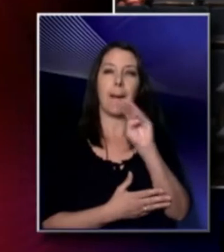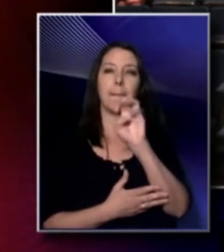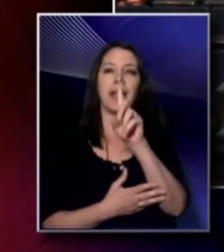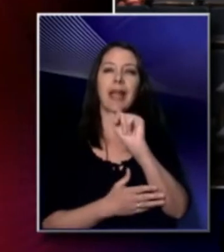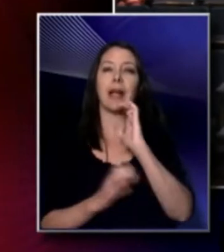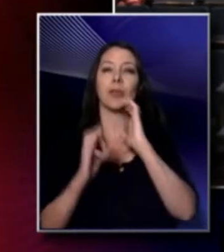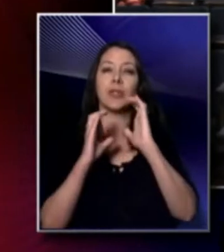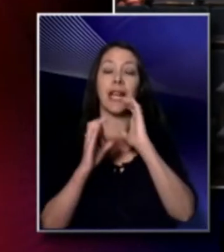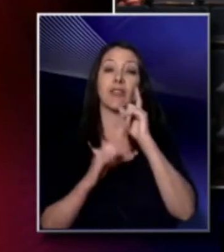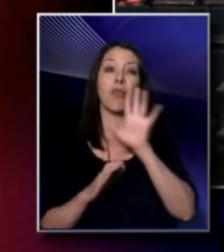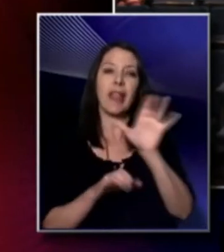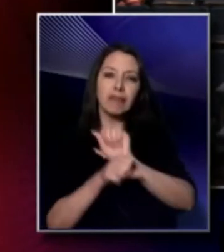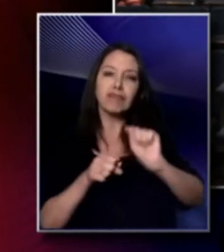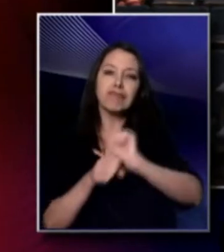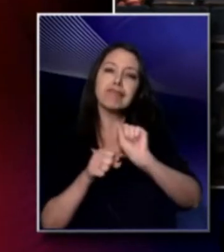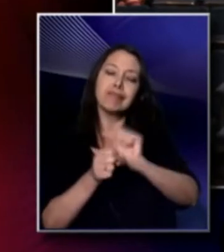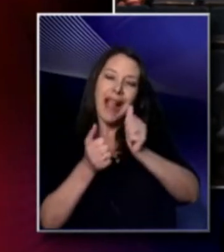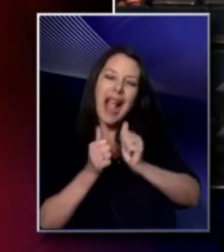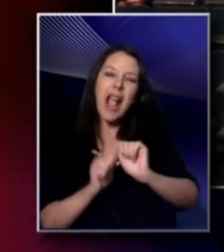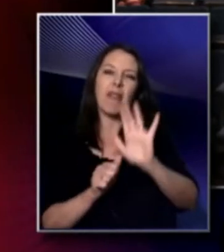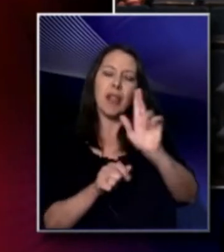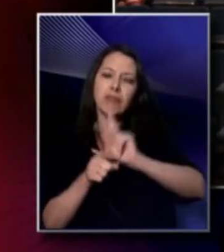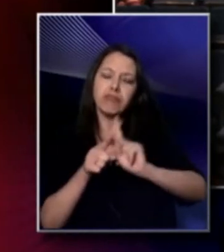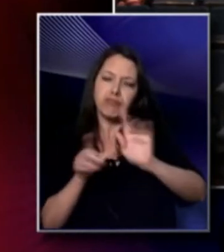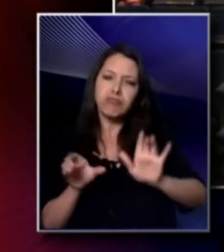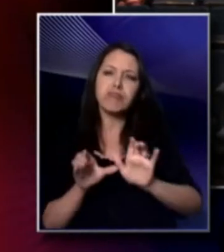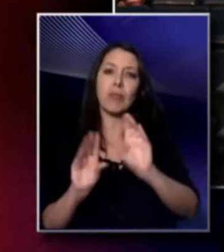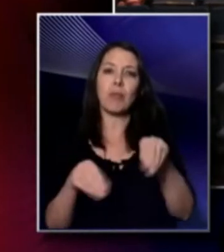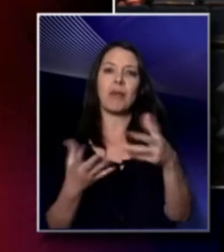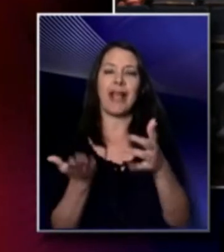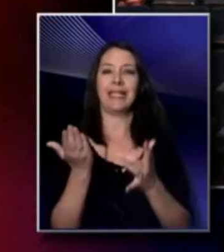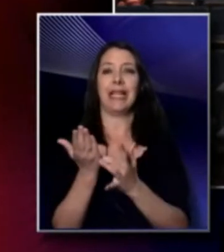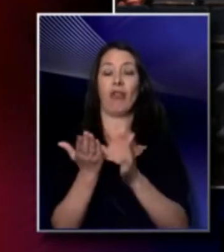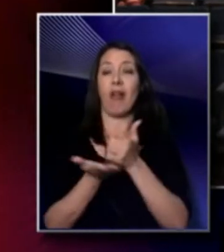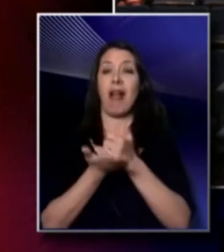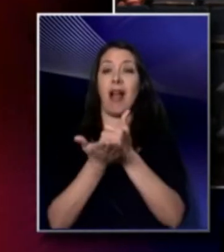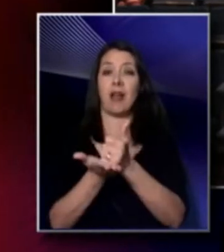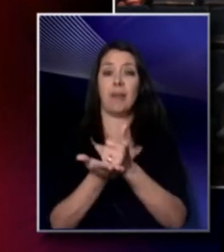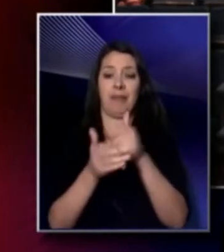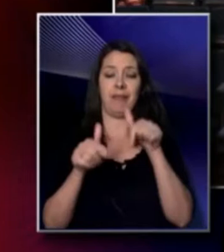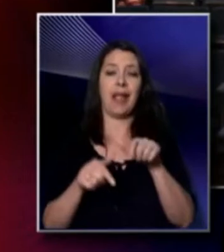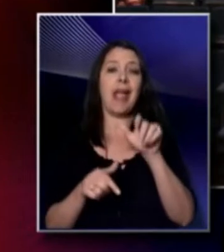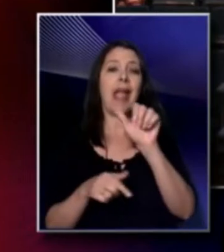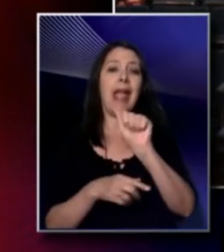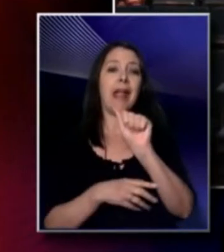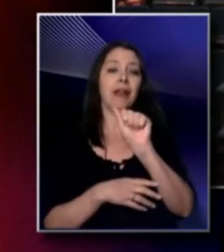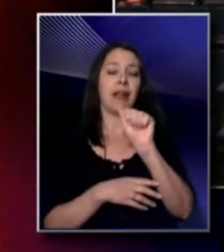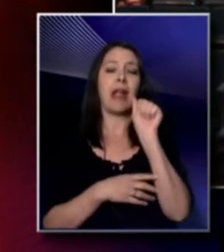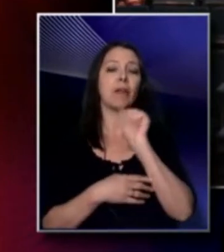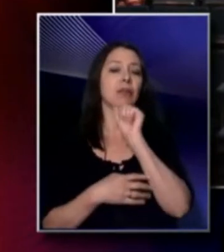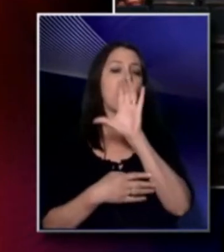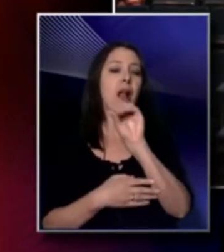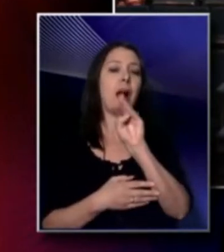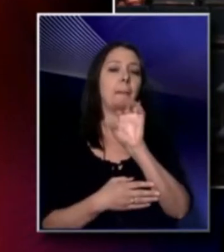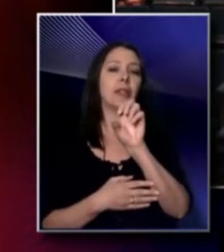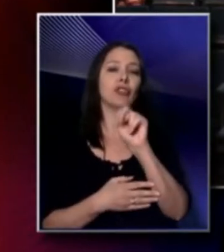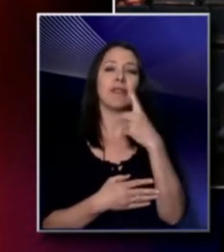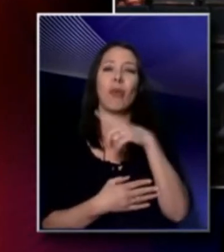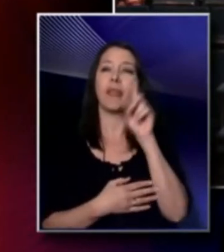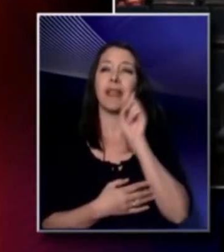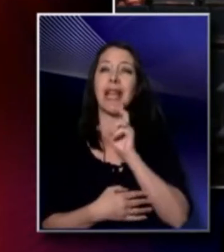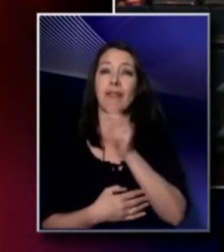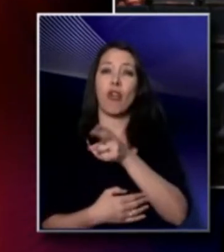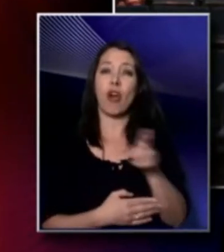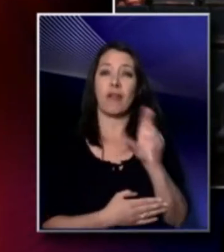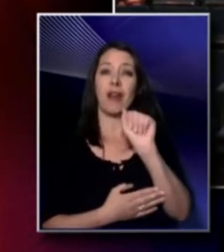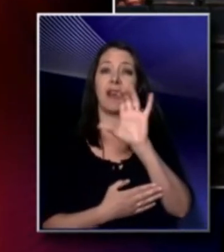their effort and professionalism by providing technical assistance to Arizona Commission for the Deaf and Hard of Hearing in